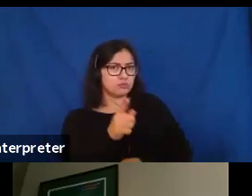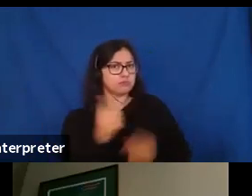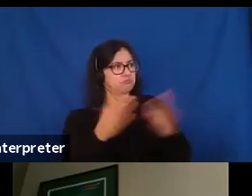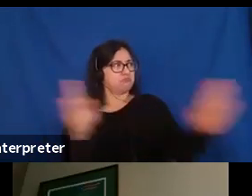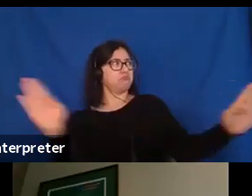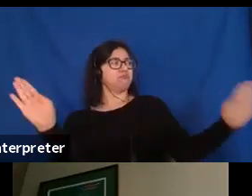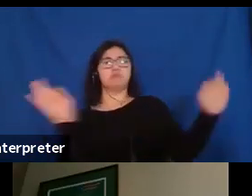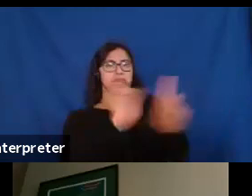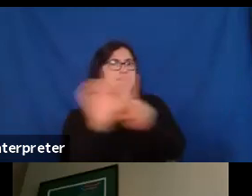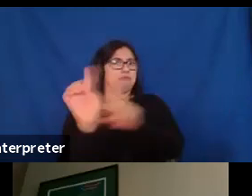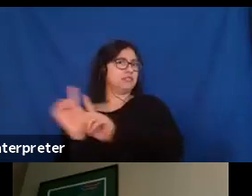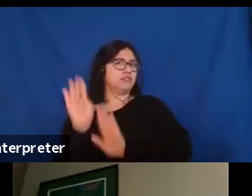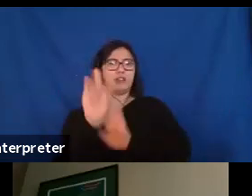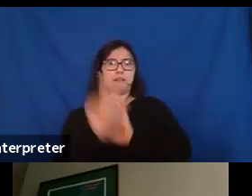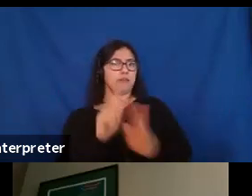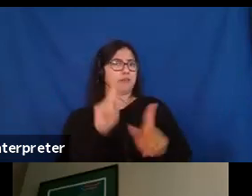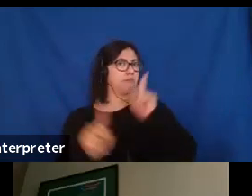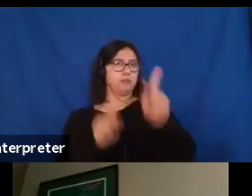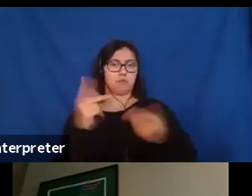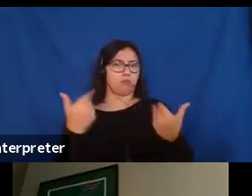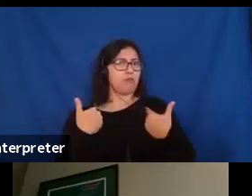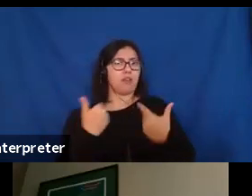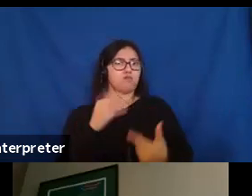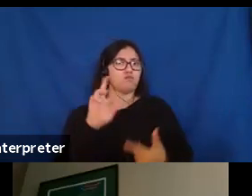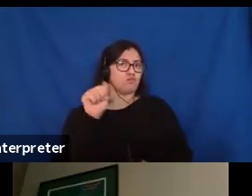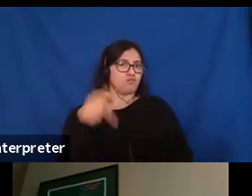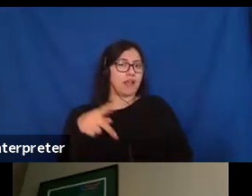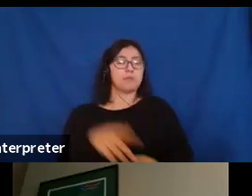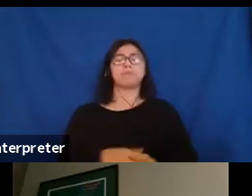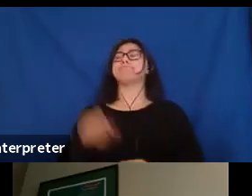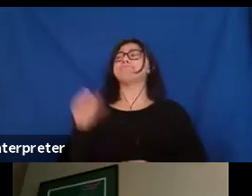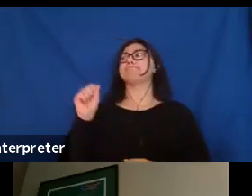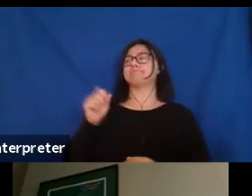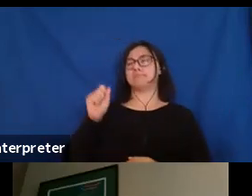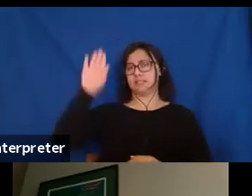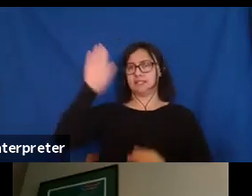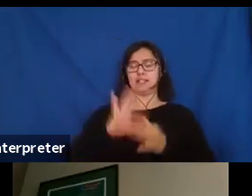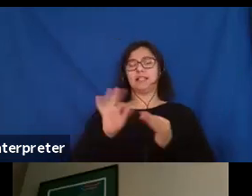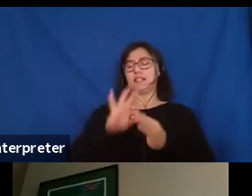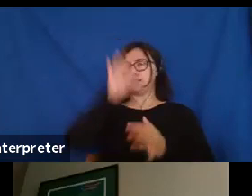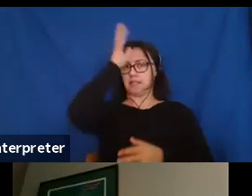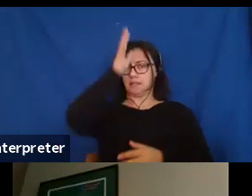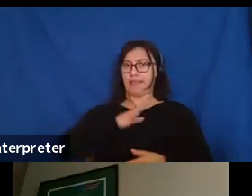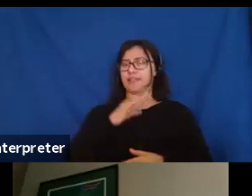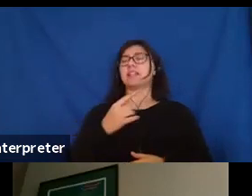And it's also about that the muses, obviously, when it first started,